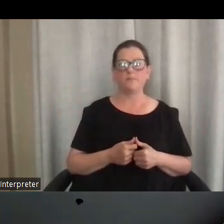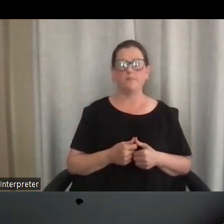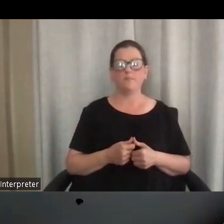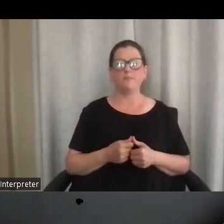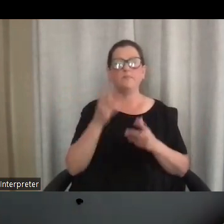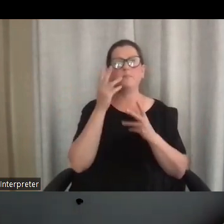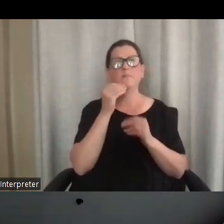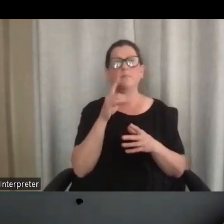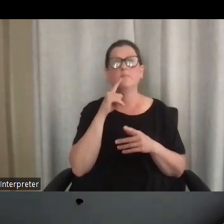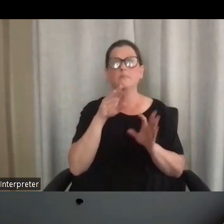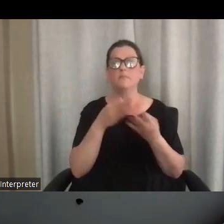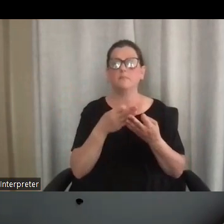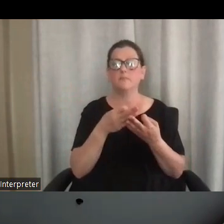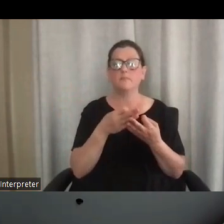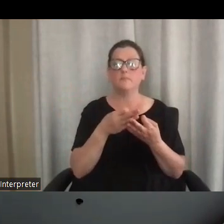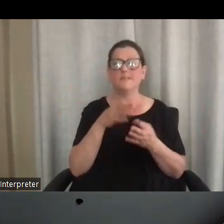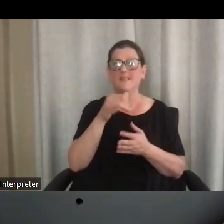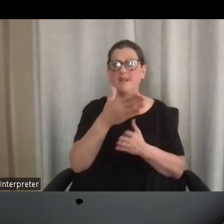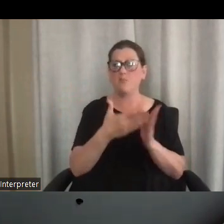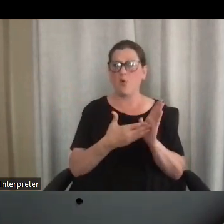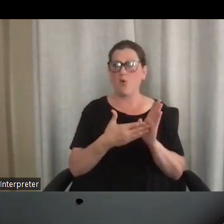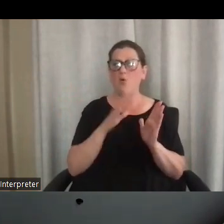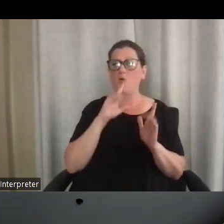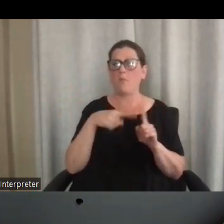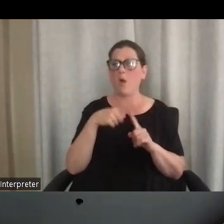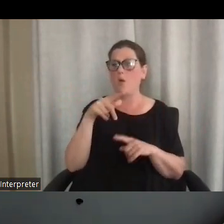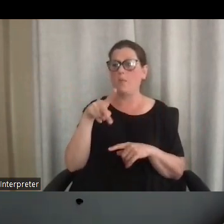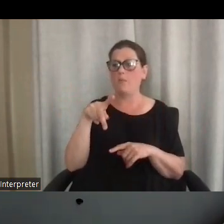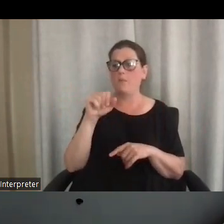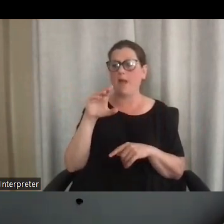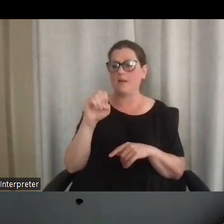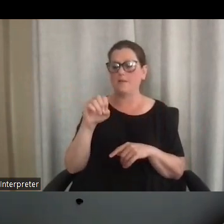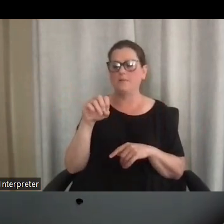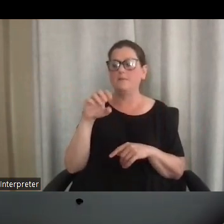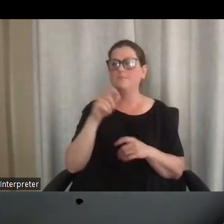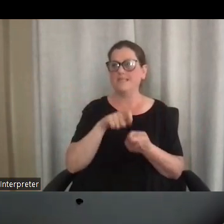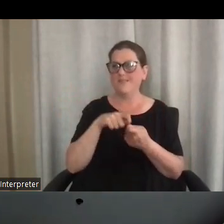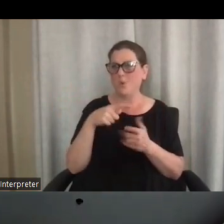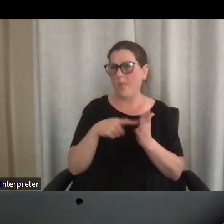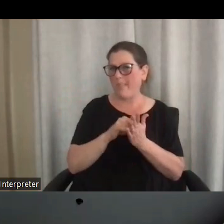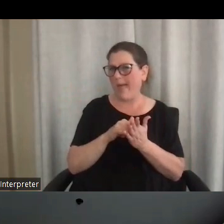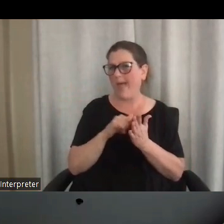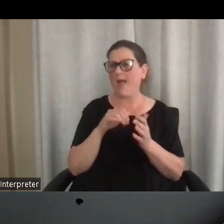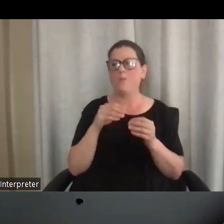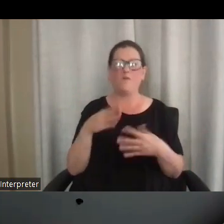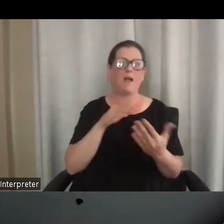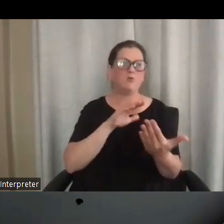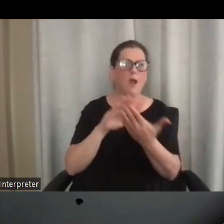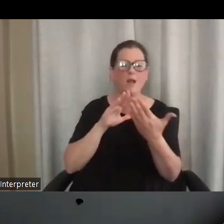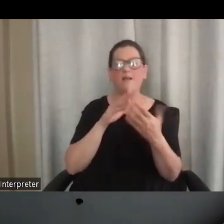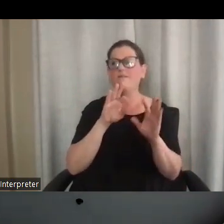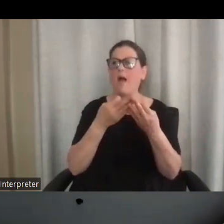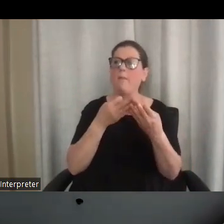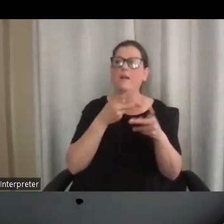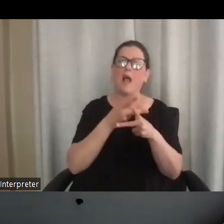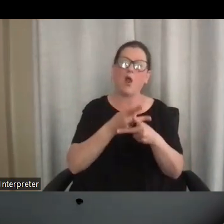Information for families, this section explains what PACEs are and provides strategies that families and caregivers can use based